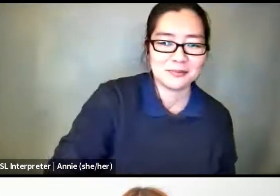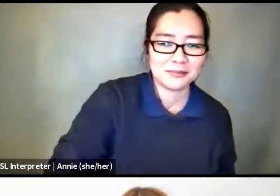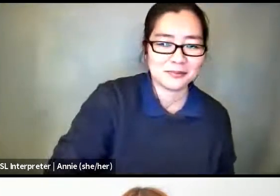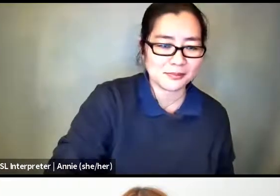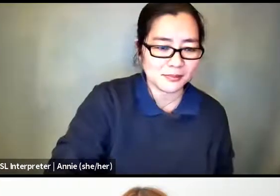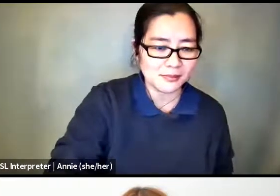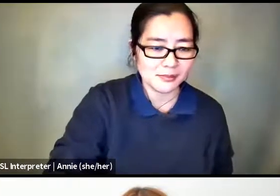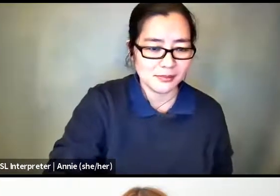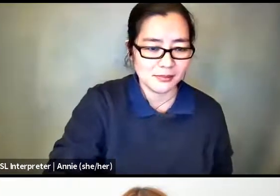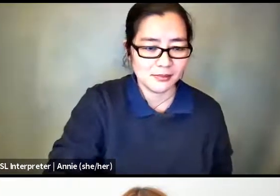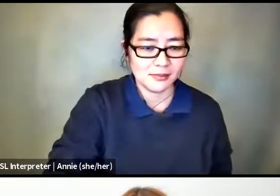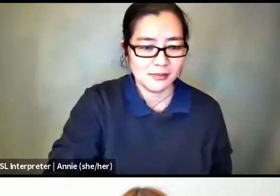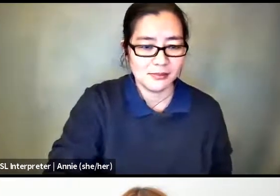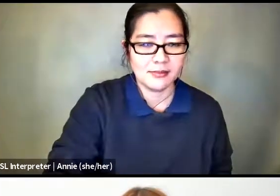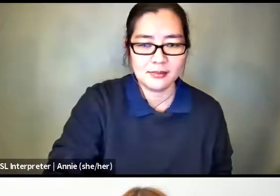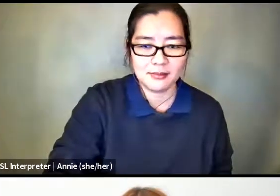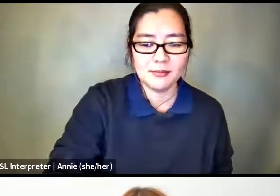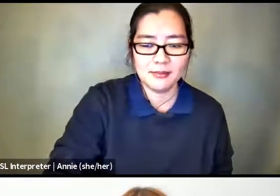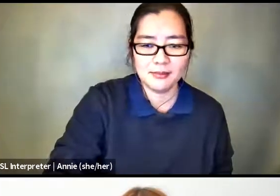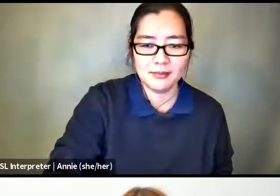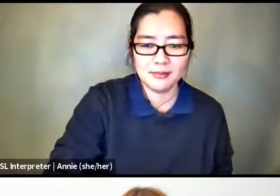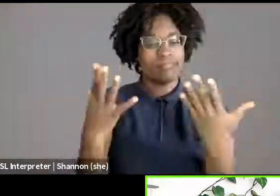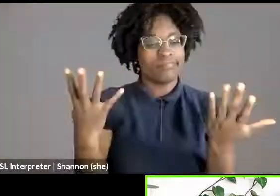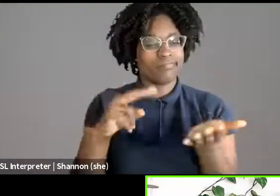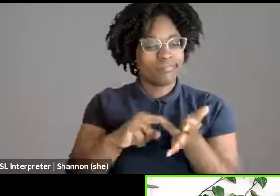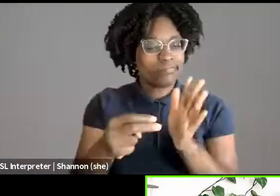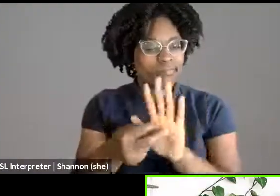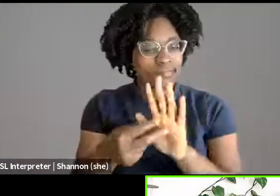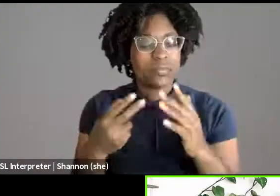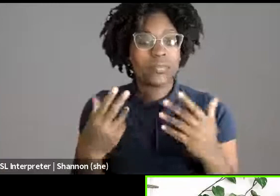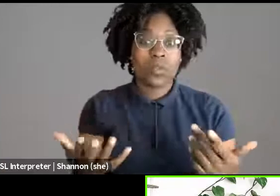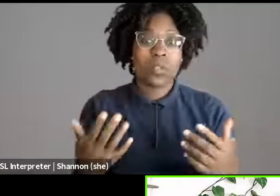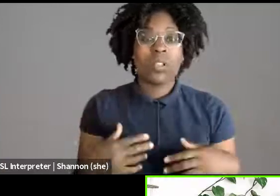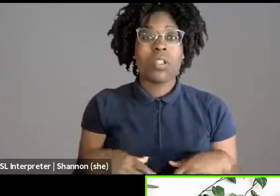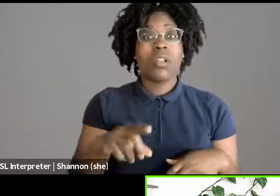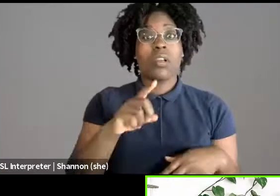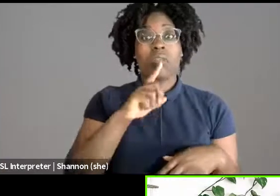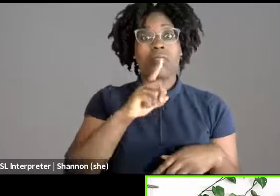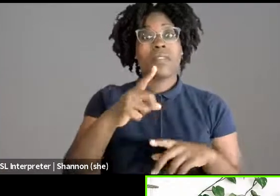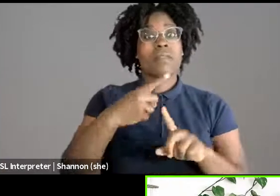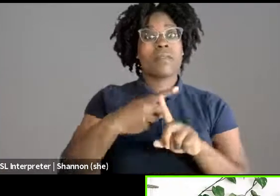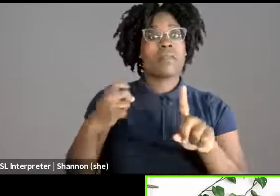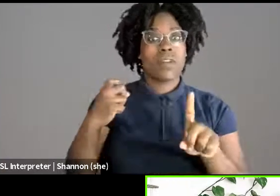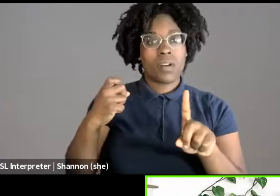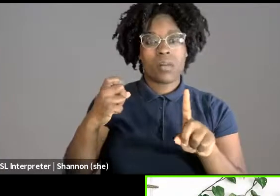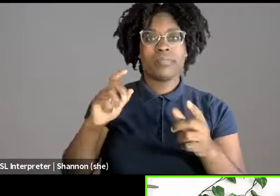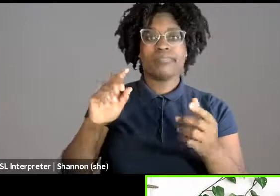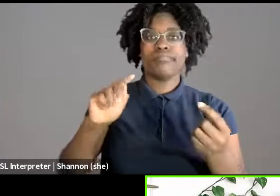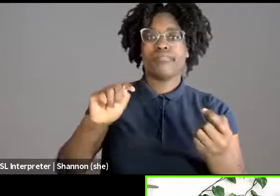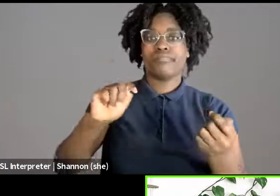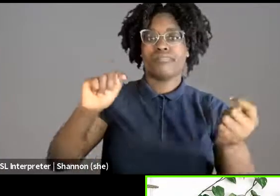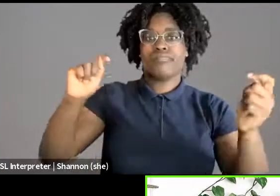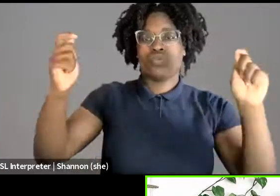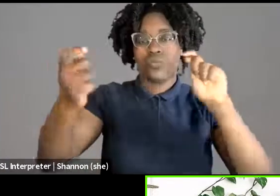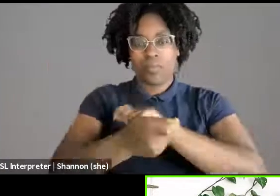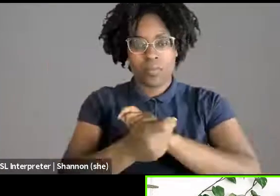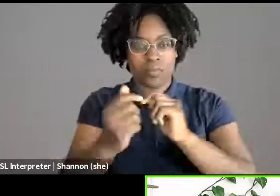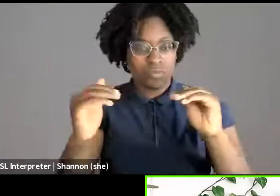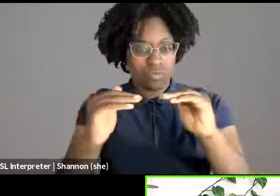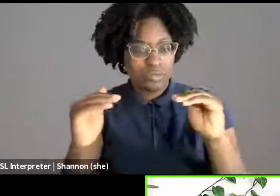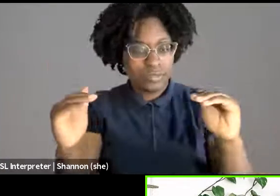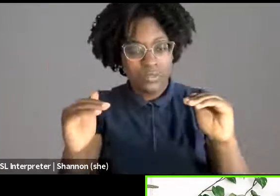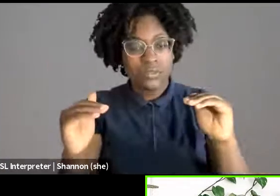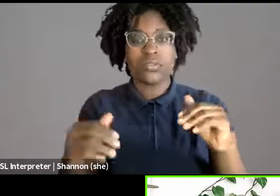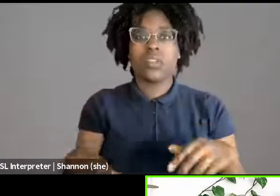comes from these processes of transformative and restorative justice, where accountable just means we want